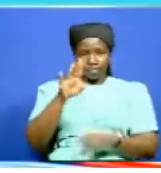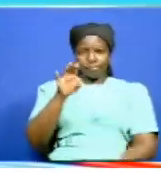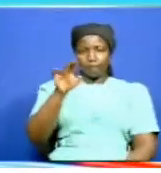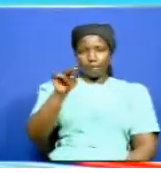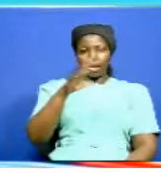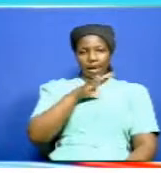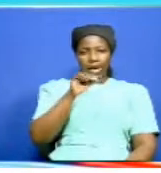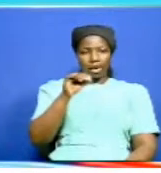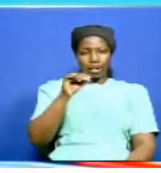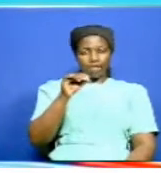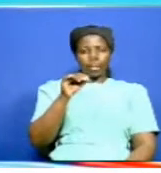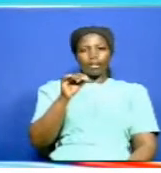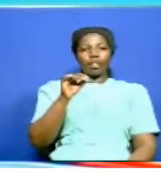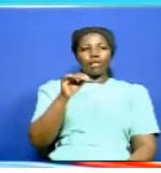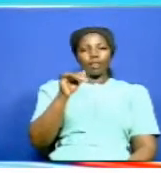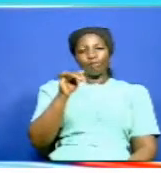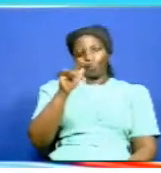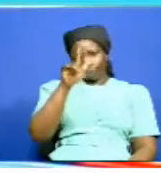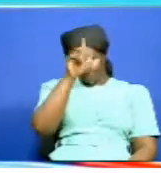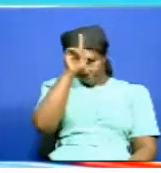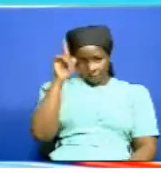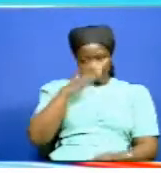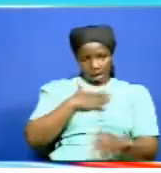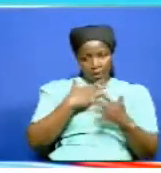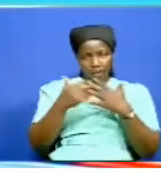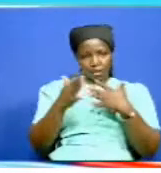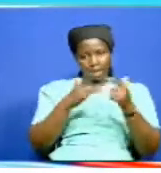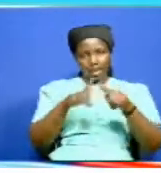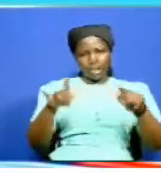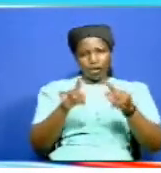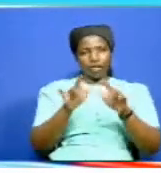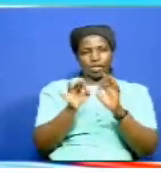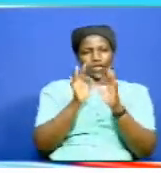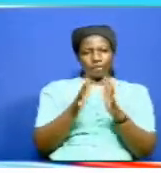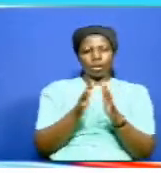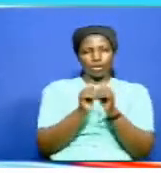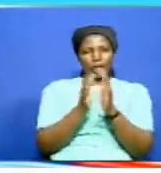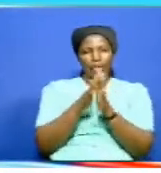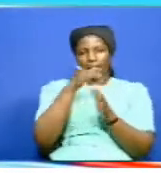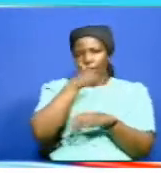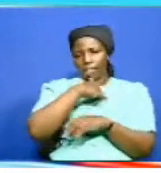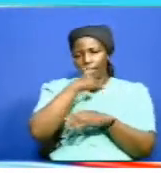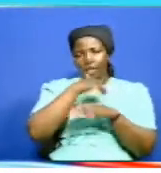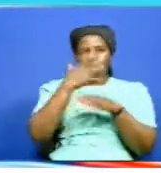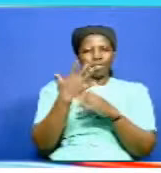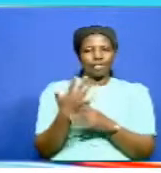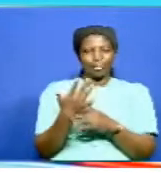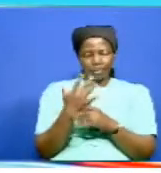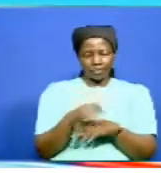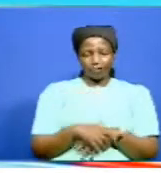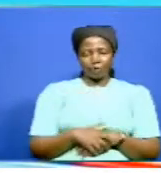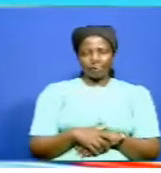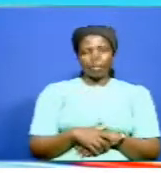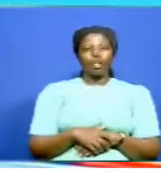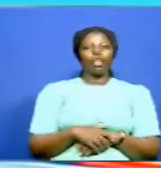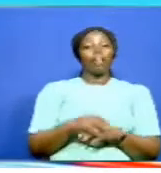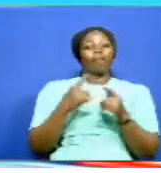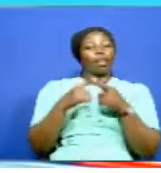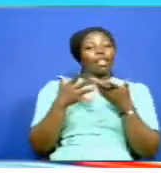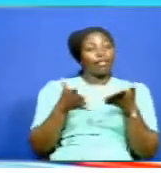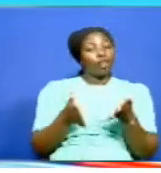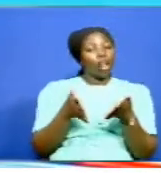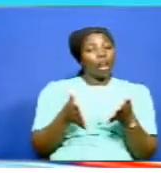and Len Saudingo has been our sign language interpreter, assisted by Lucy Mwaura on the bottom right of your screen. But for